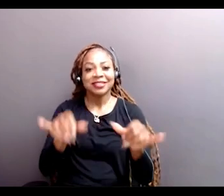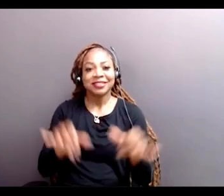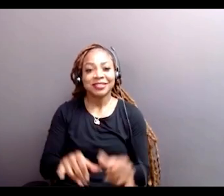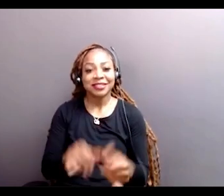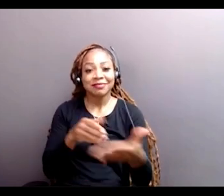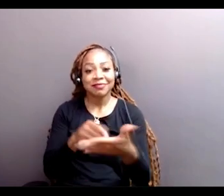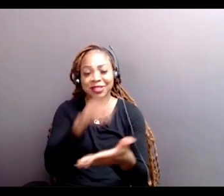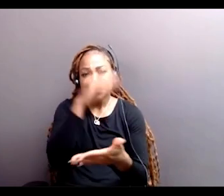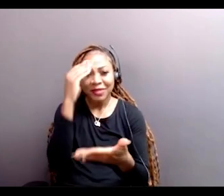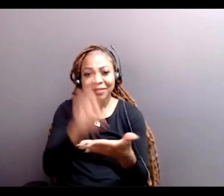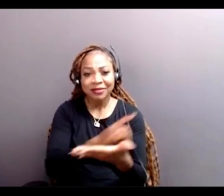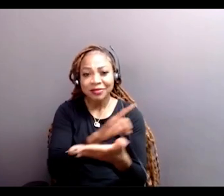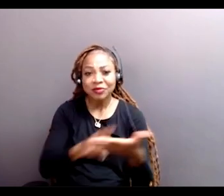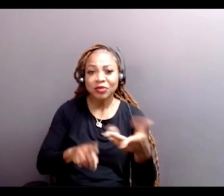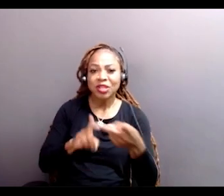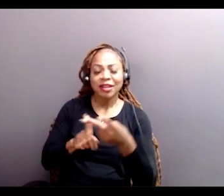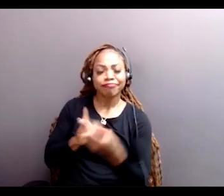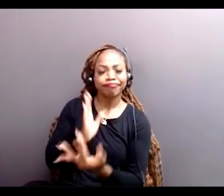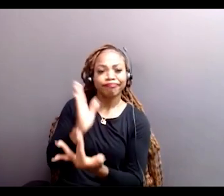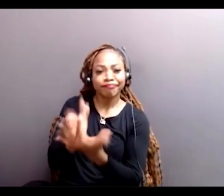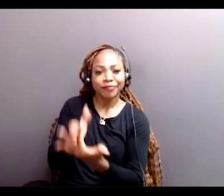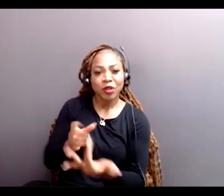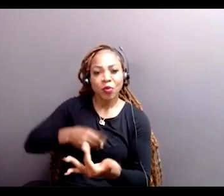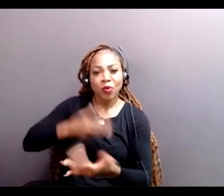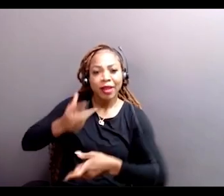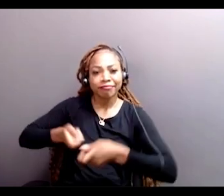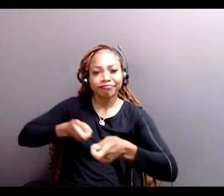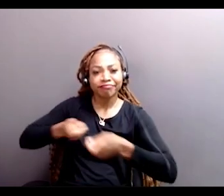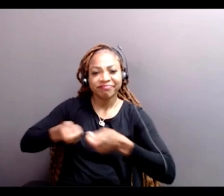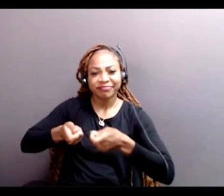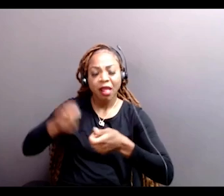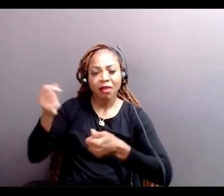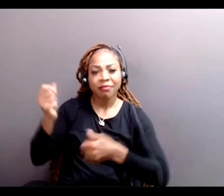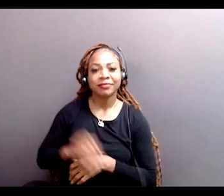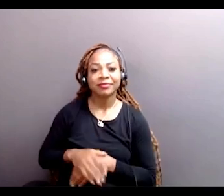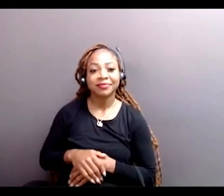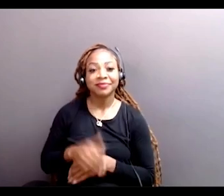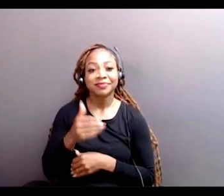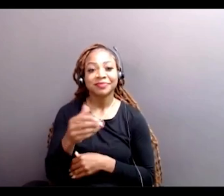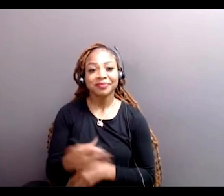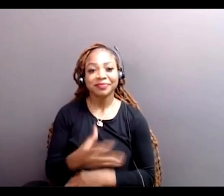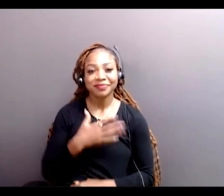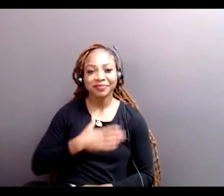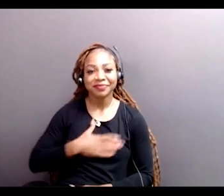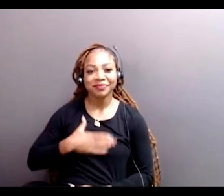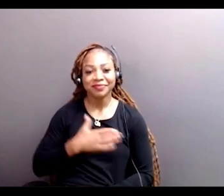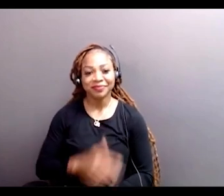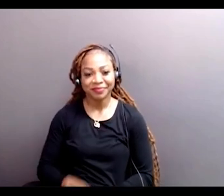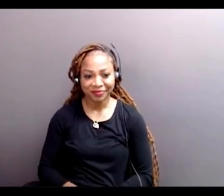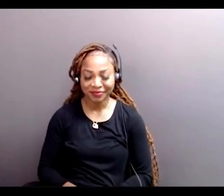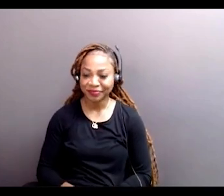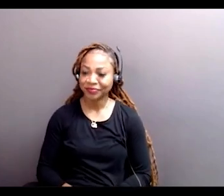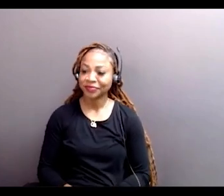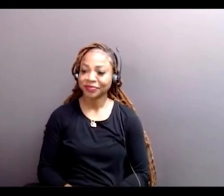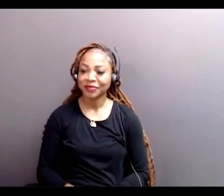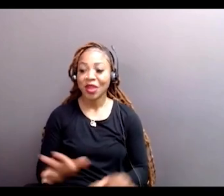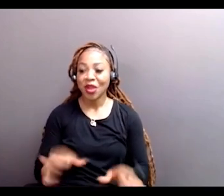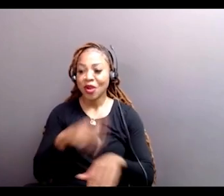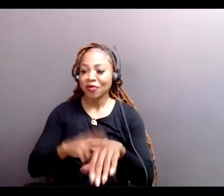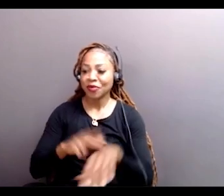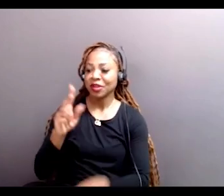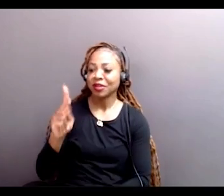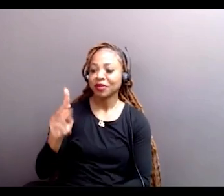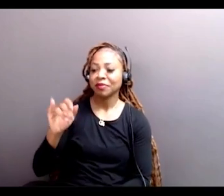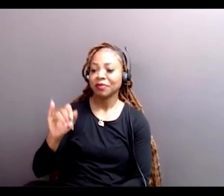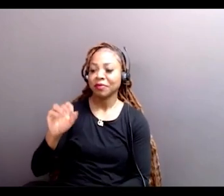anti-Black racism, structural white supremacy at every turn that's required. Next slide, please. And of course,